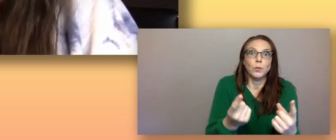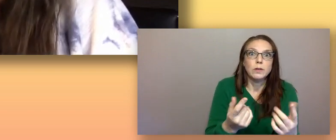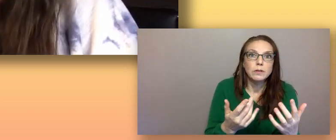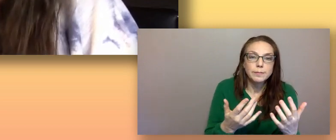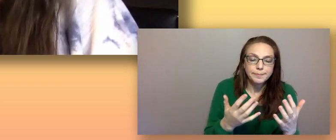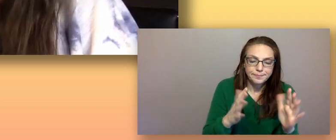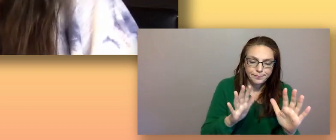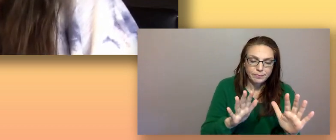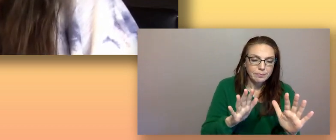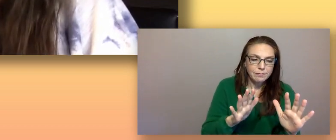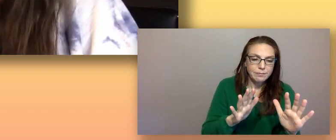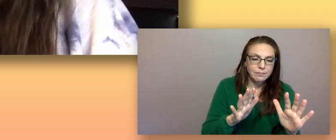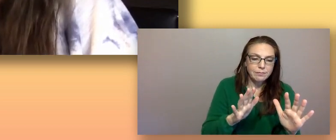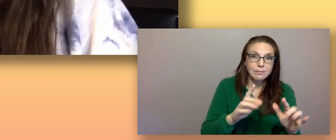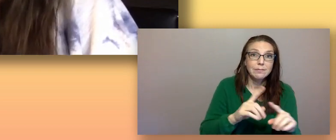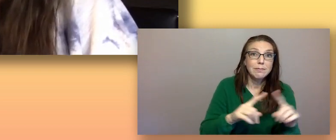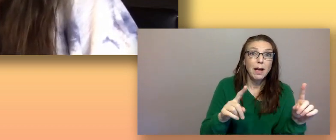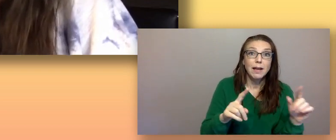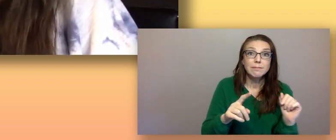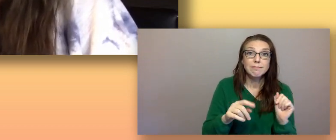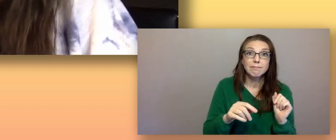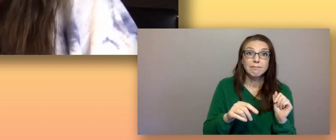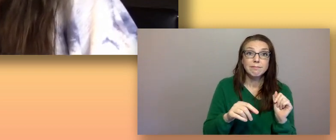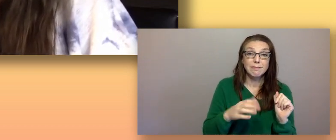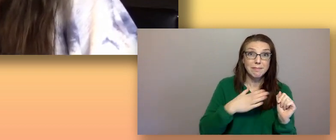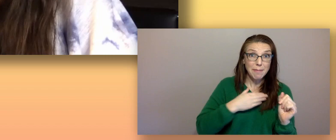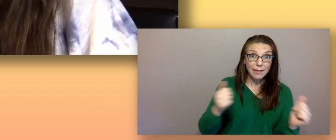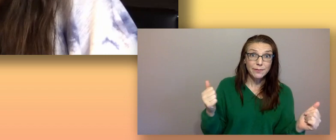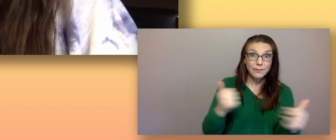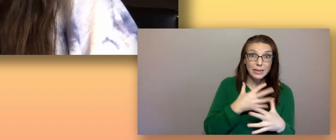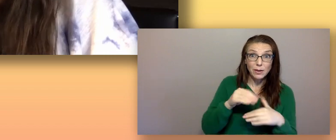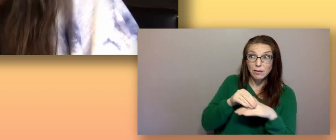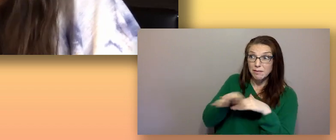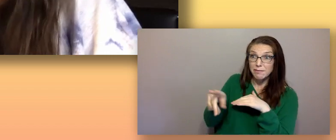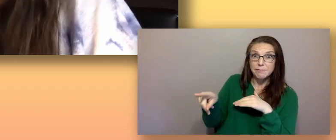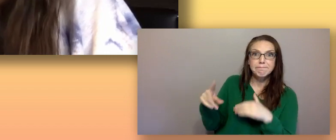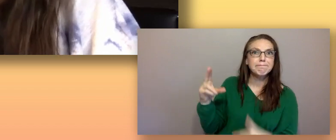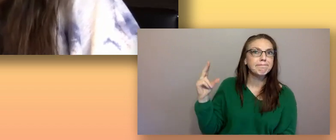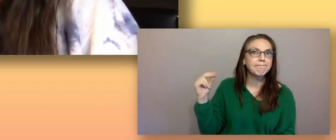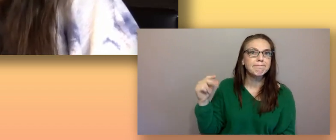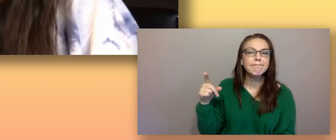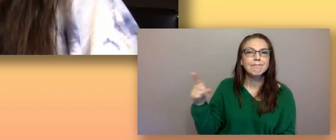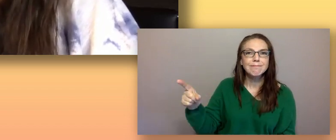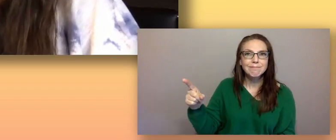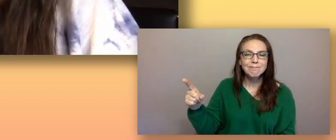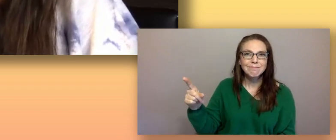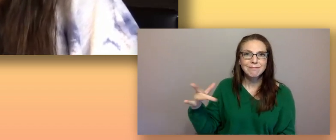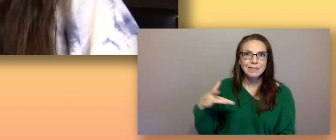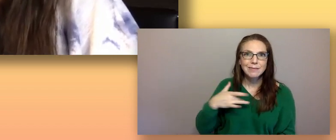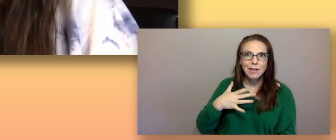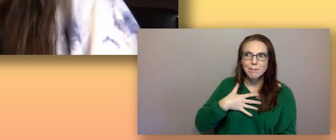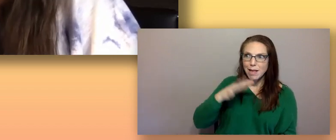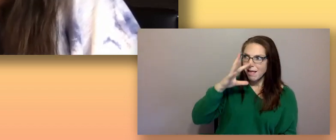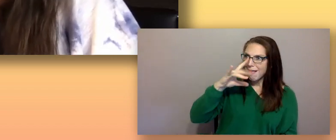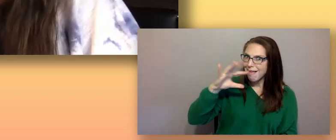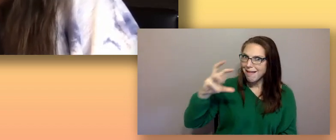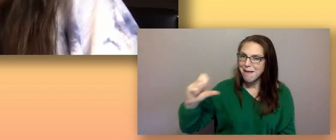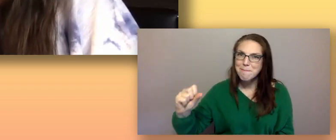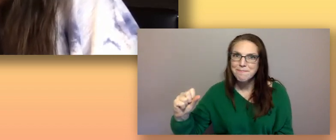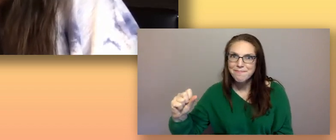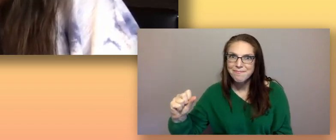happened. But he didn't feel that fear. He felt the excitement and attraction I had when he smiled at